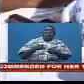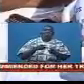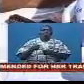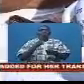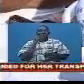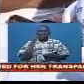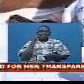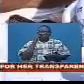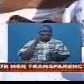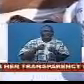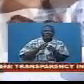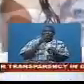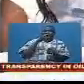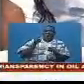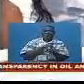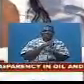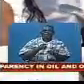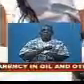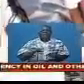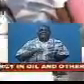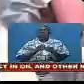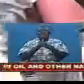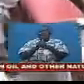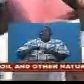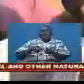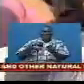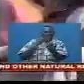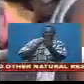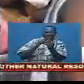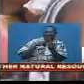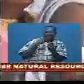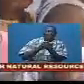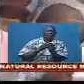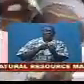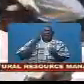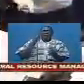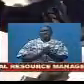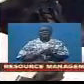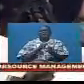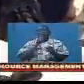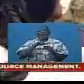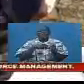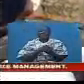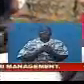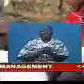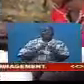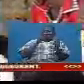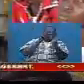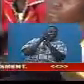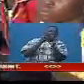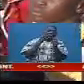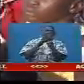home who instill discipline in their children and guide them to achieve the best in life. Visionary,